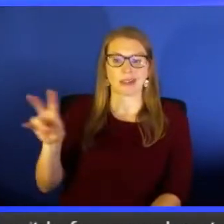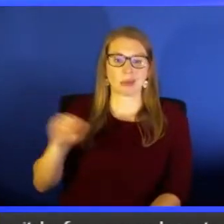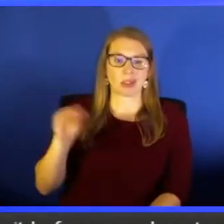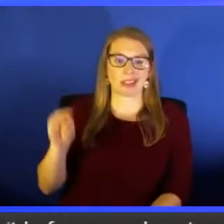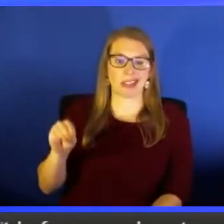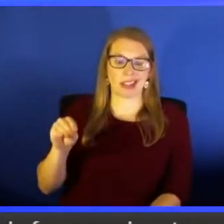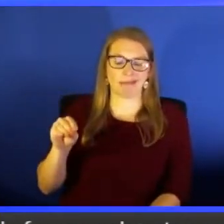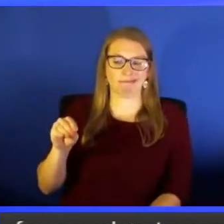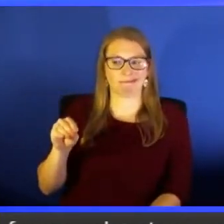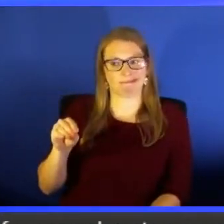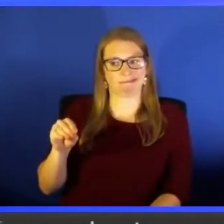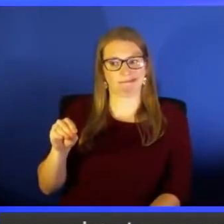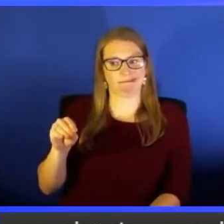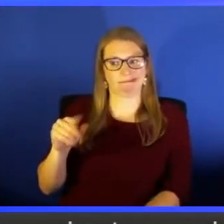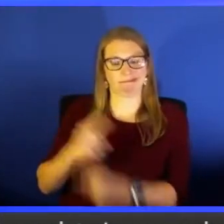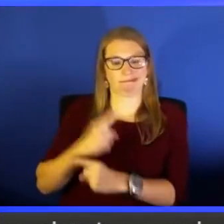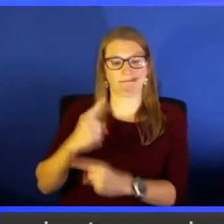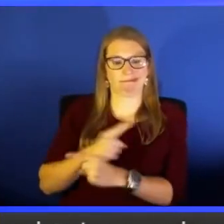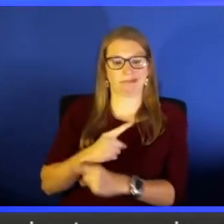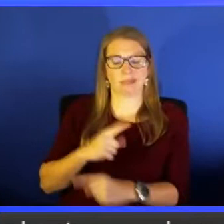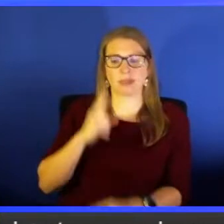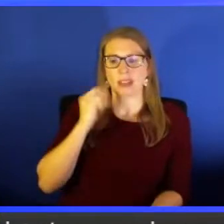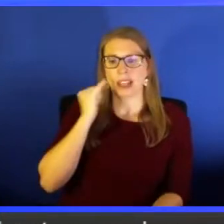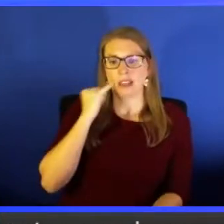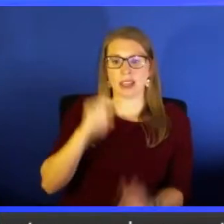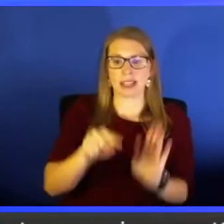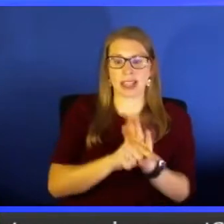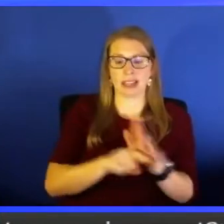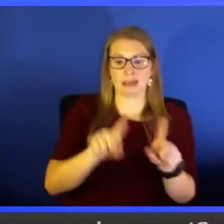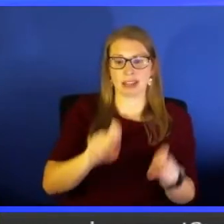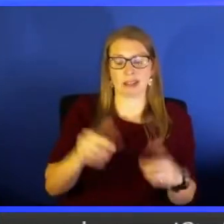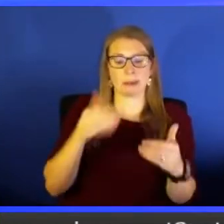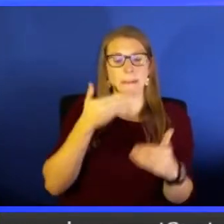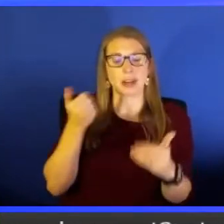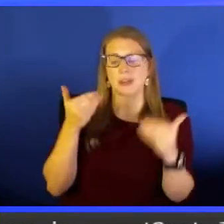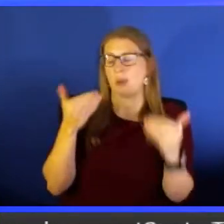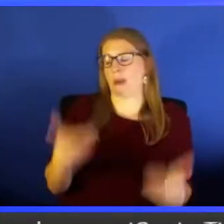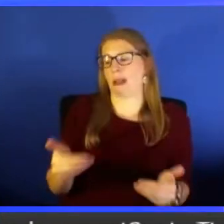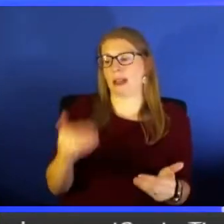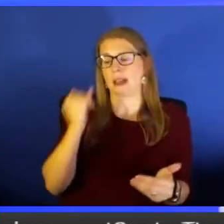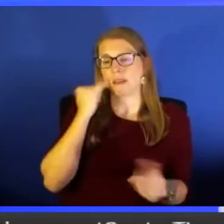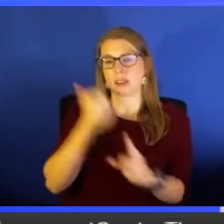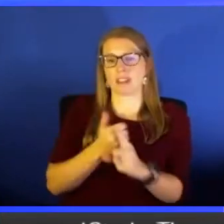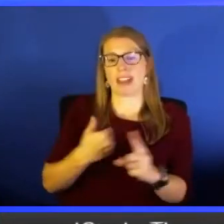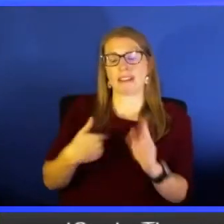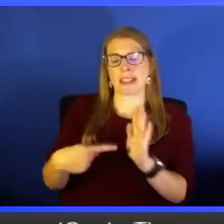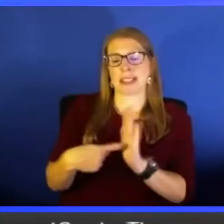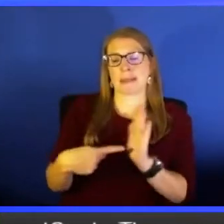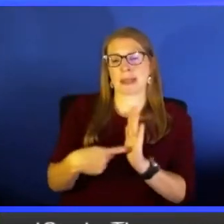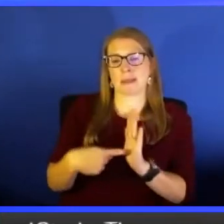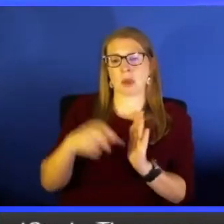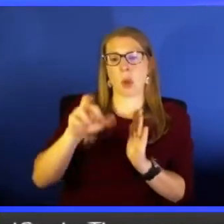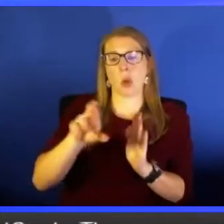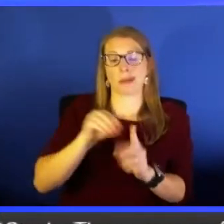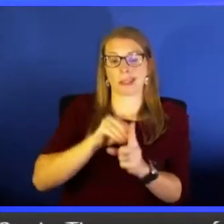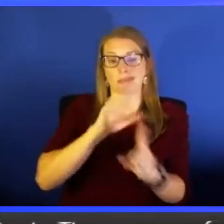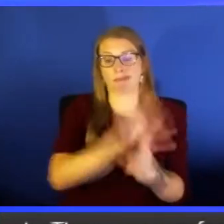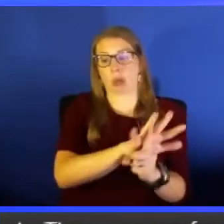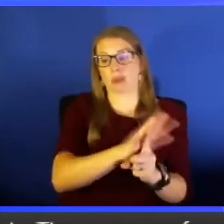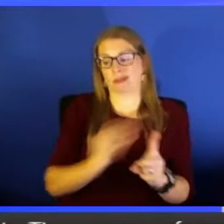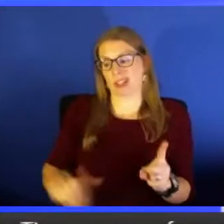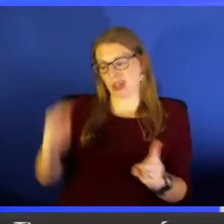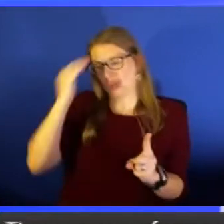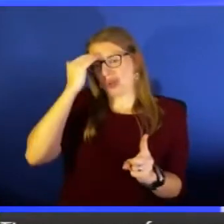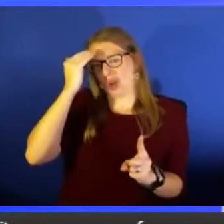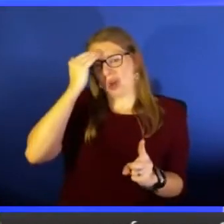if you have a negative test, it is probably better to go ahead, especially if you have symptoms and or have been exposed to people, to probably